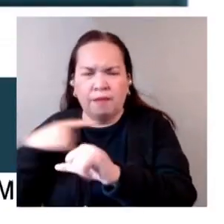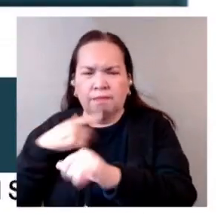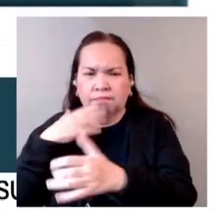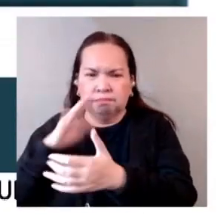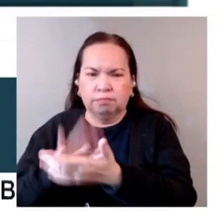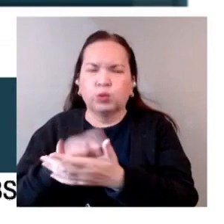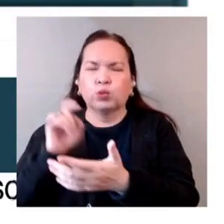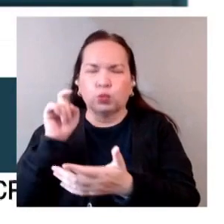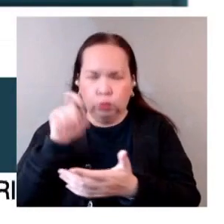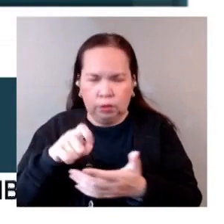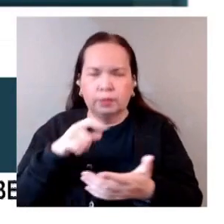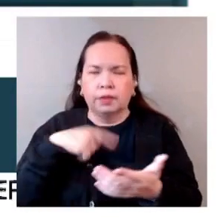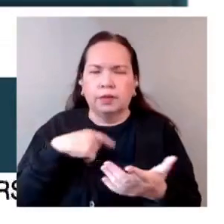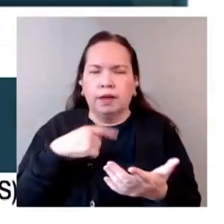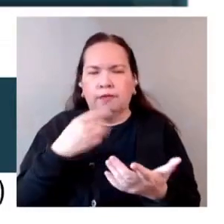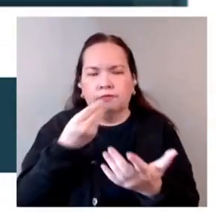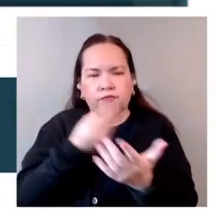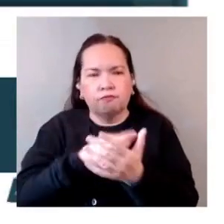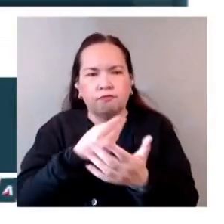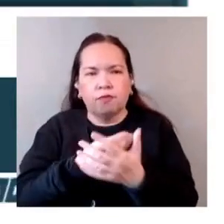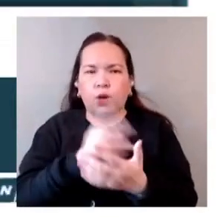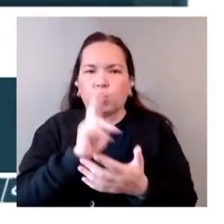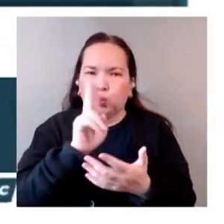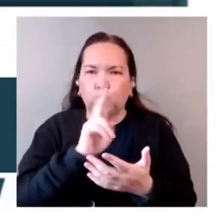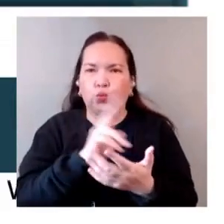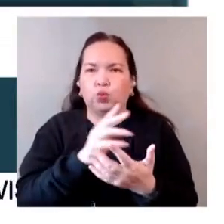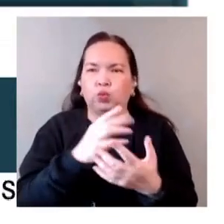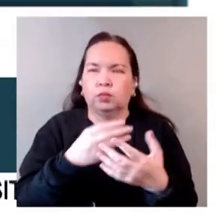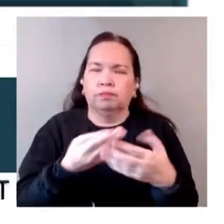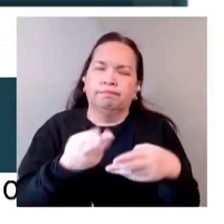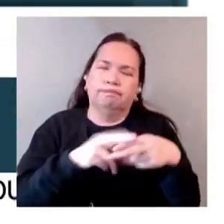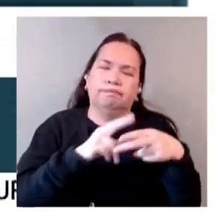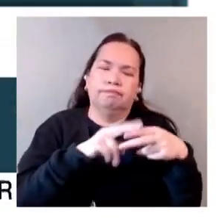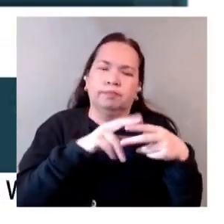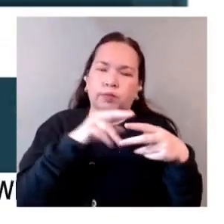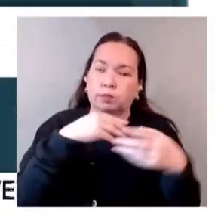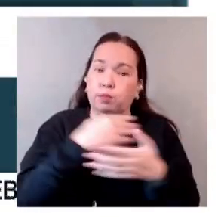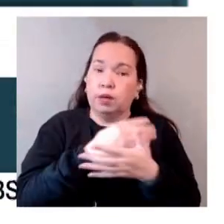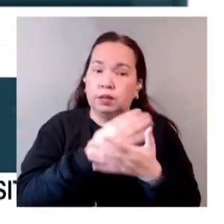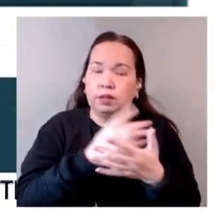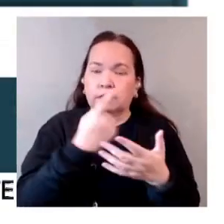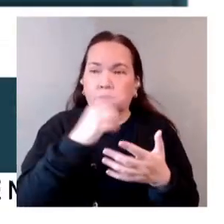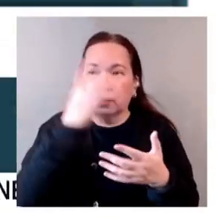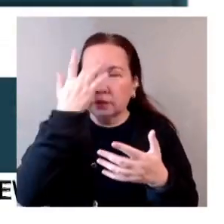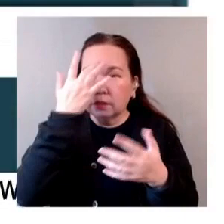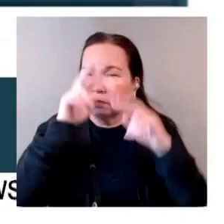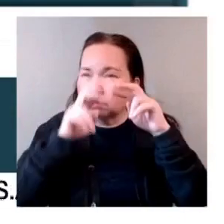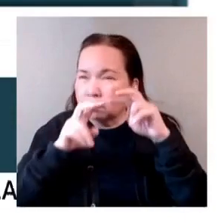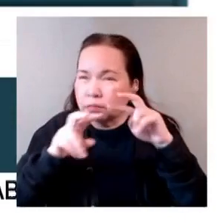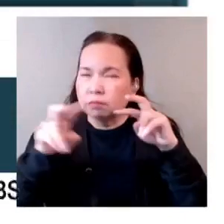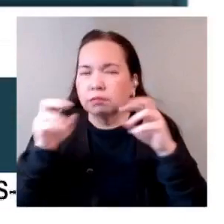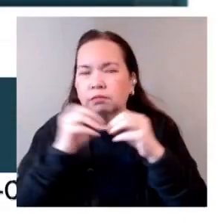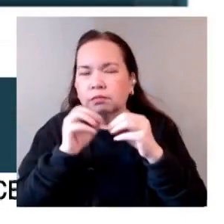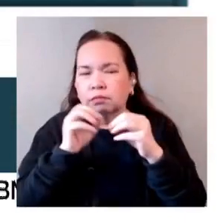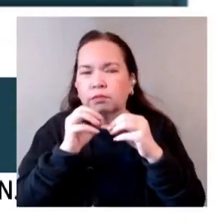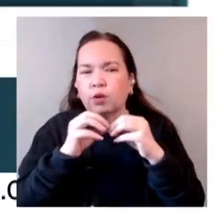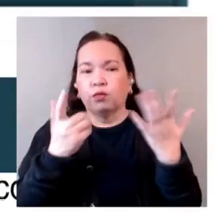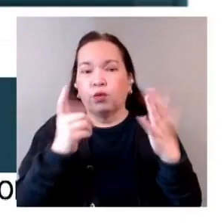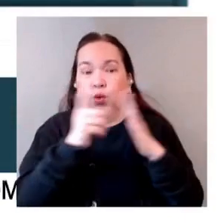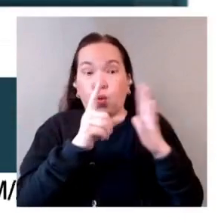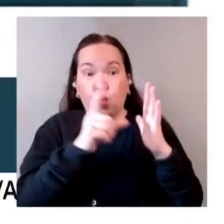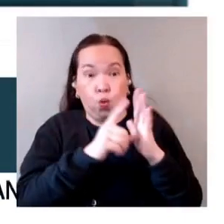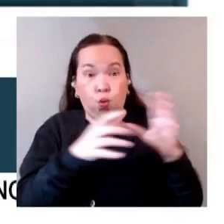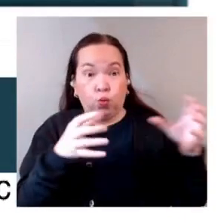So there is a need, really, to increase the budget of the intelligence operatives in the law enforcement